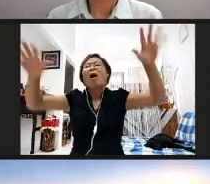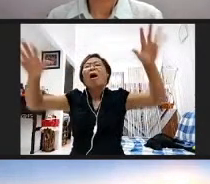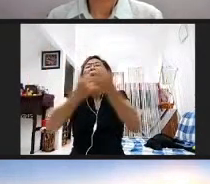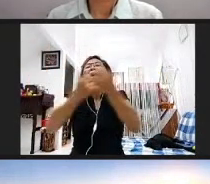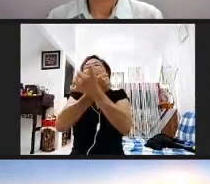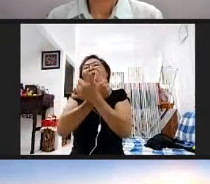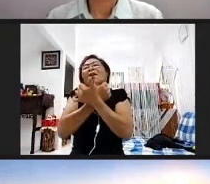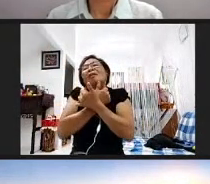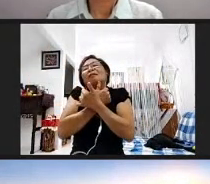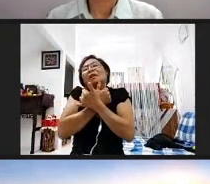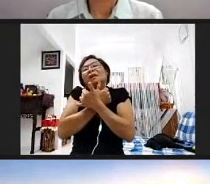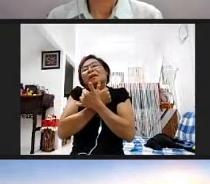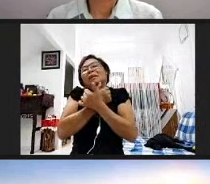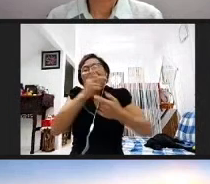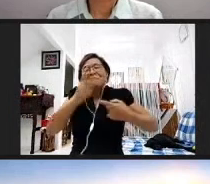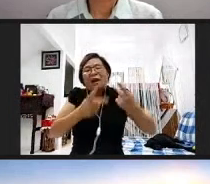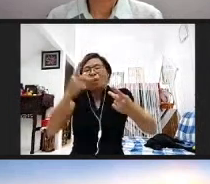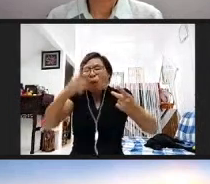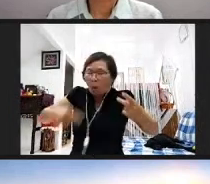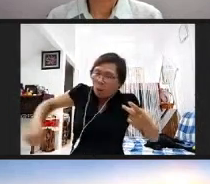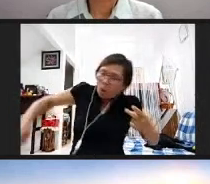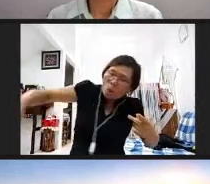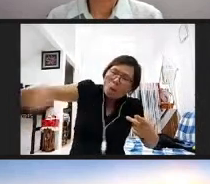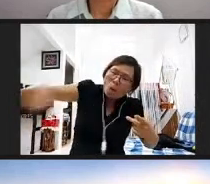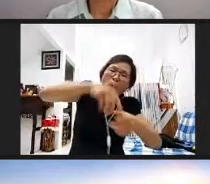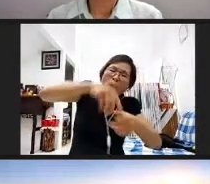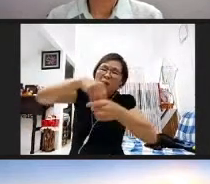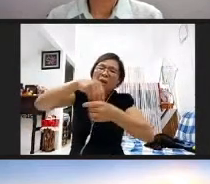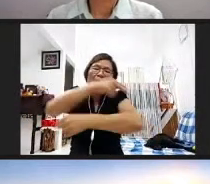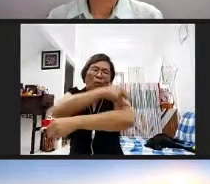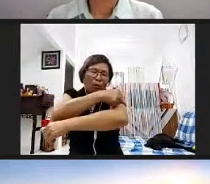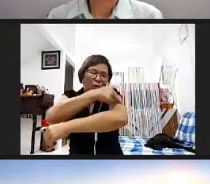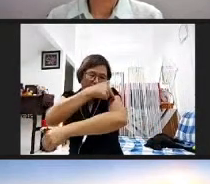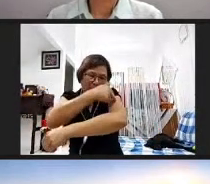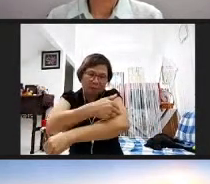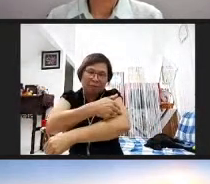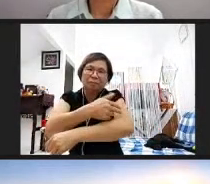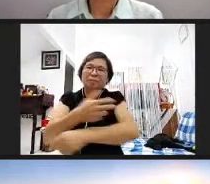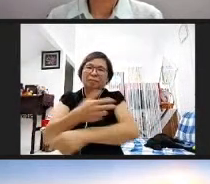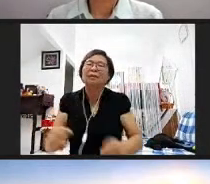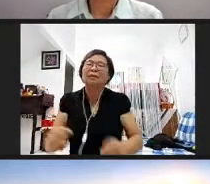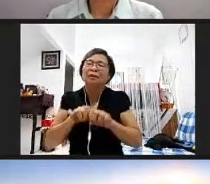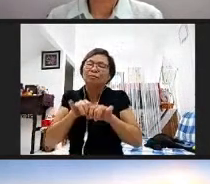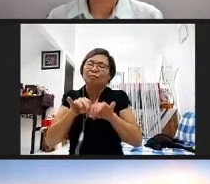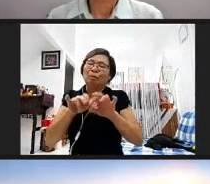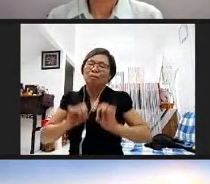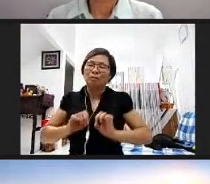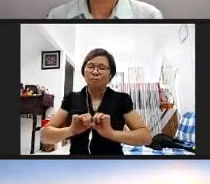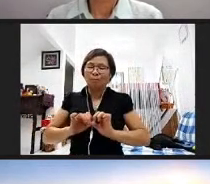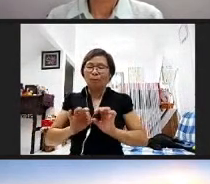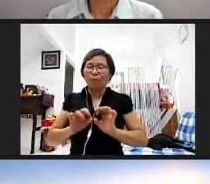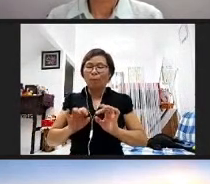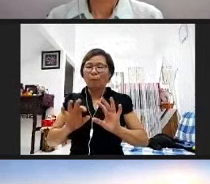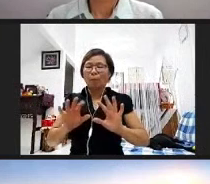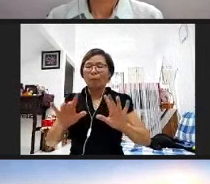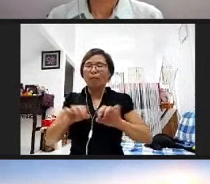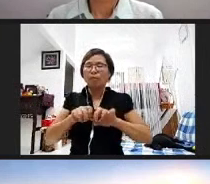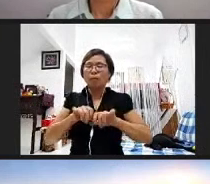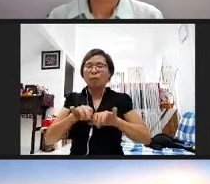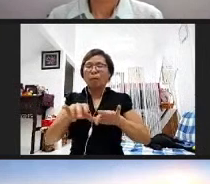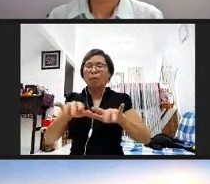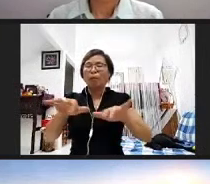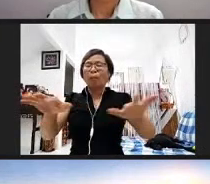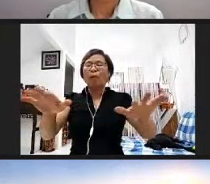to everyone in the hospital. Actually, it's a very nice feeling. In fact, sometimes I don't